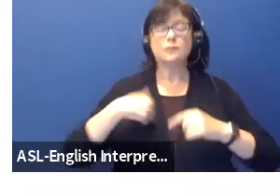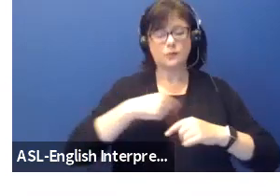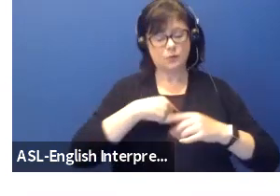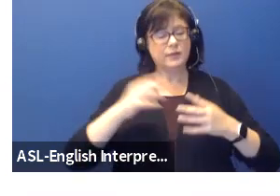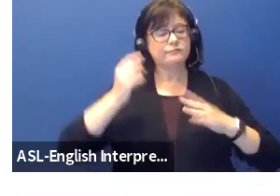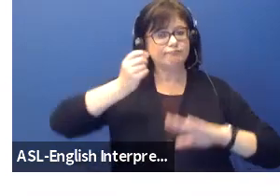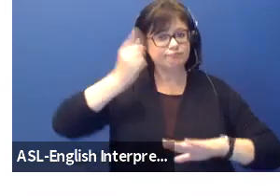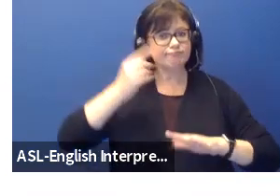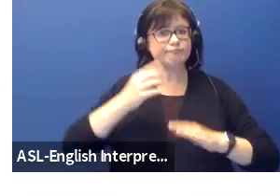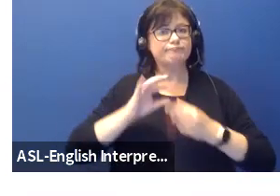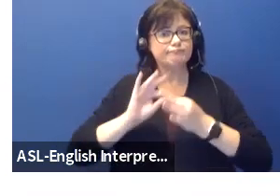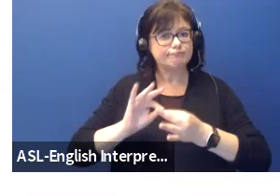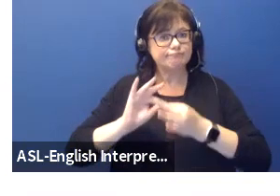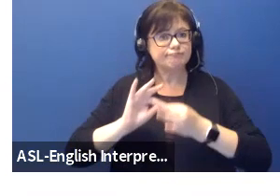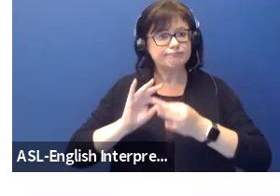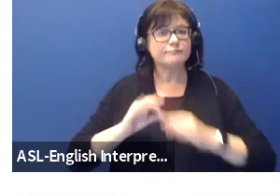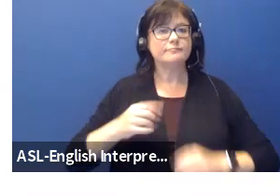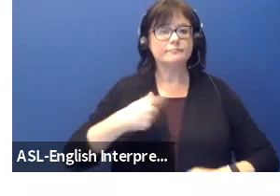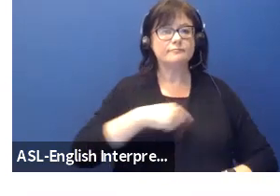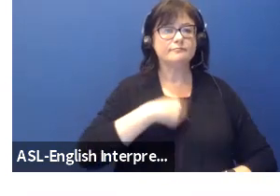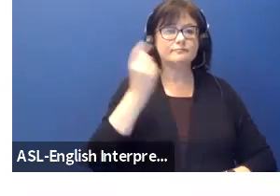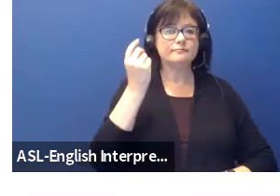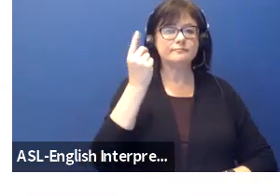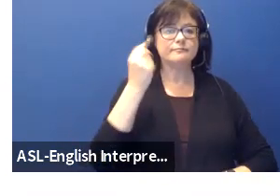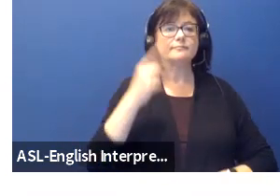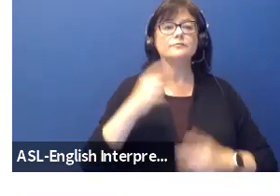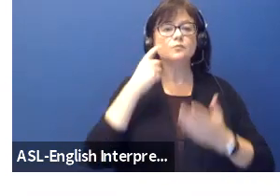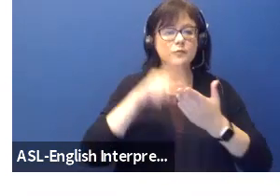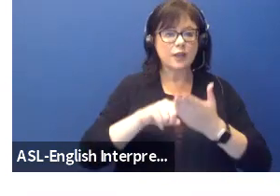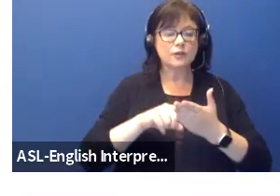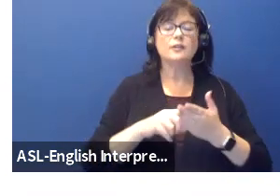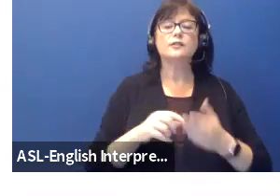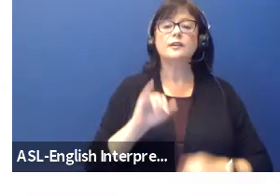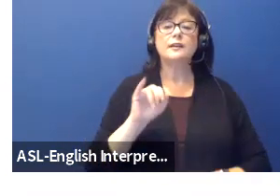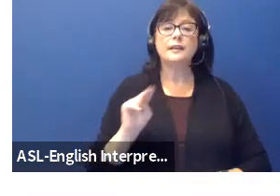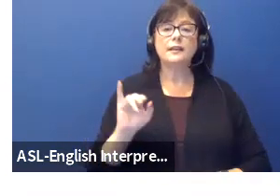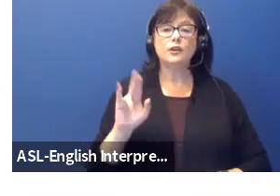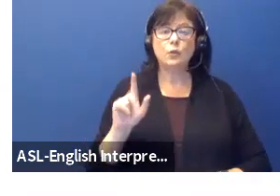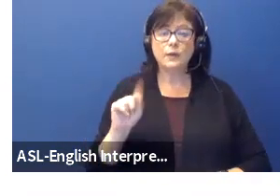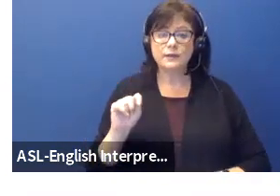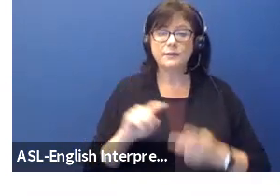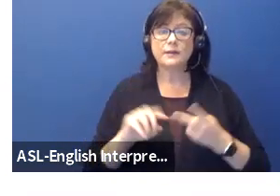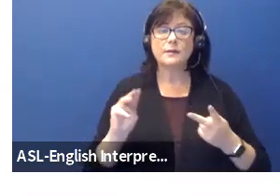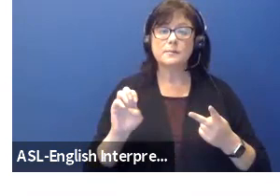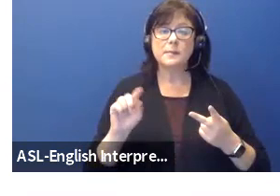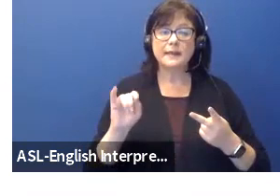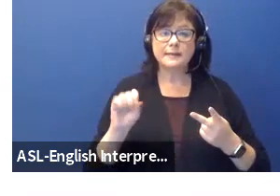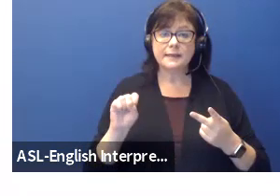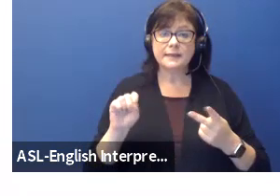unceded territory of all the Inuit, Métis, and First Nations people that call this land home.